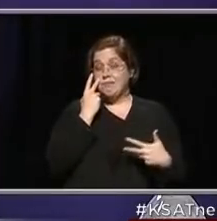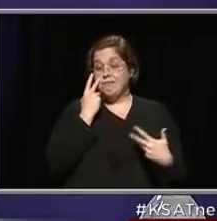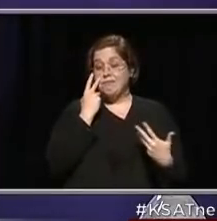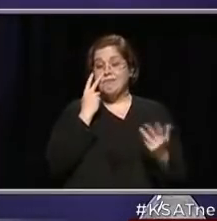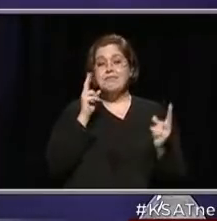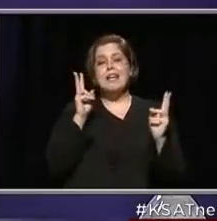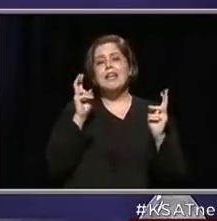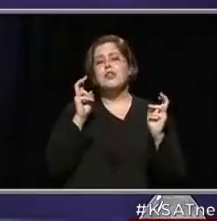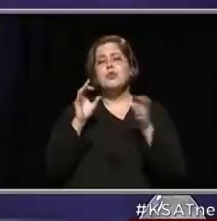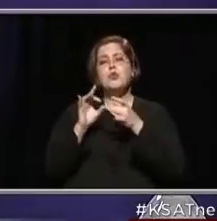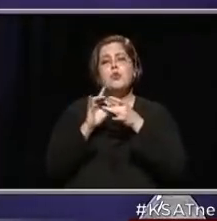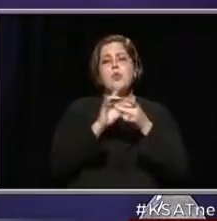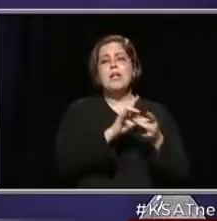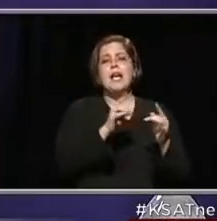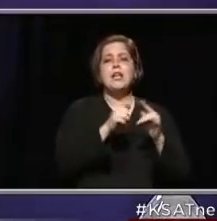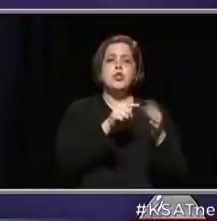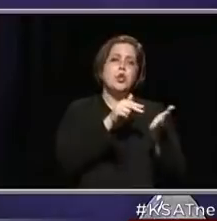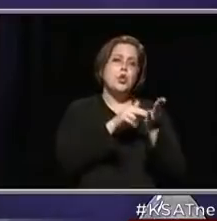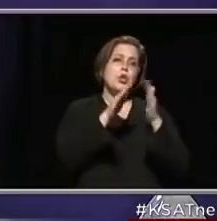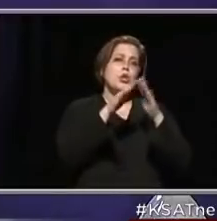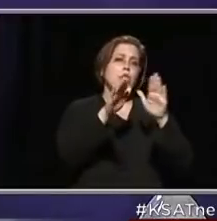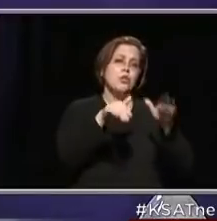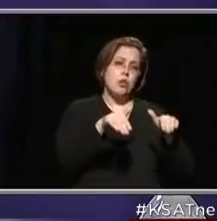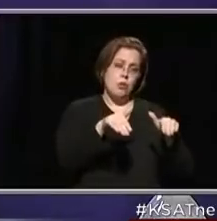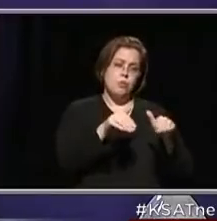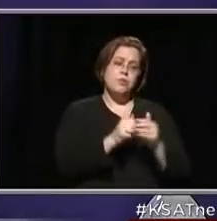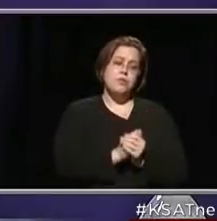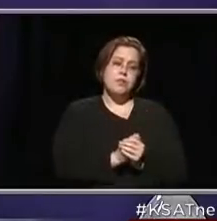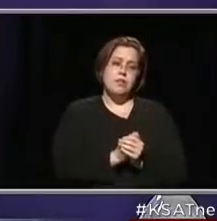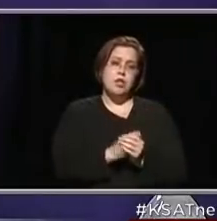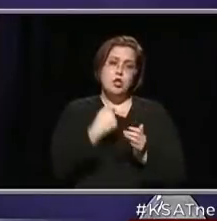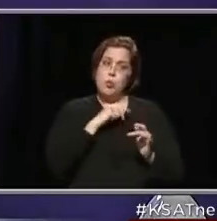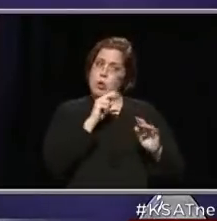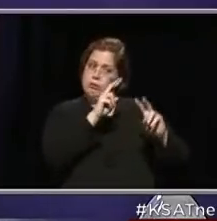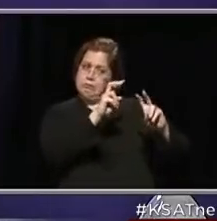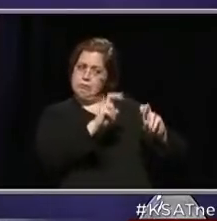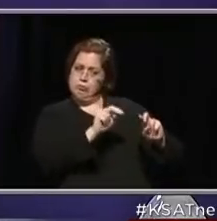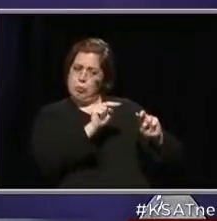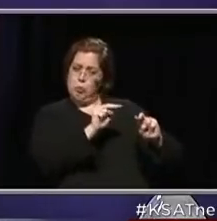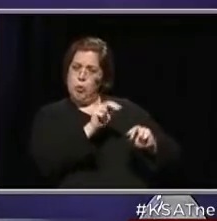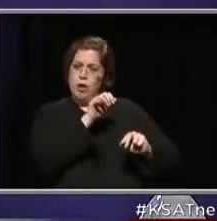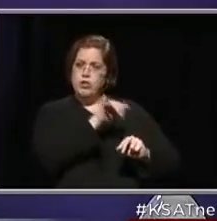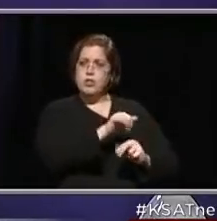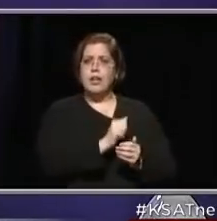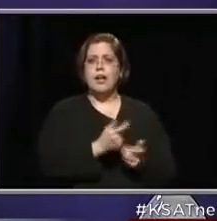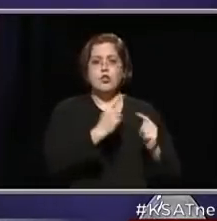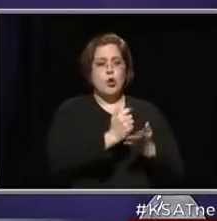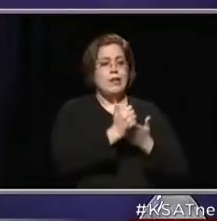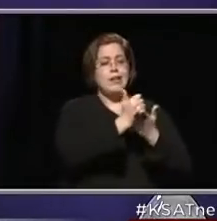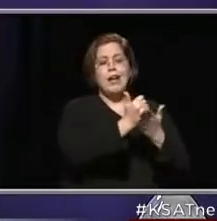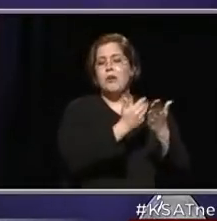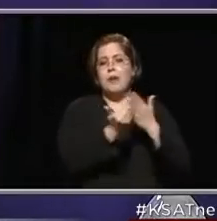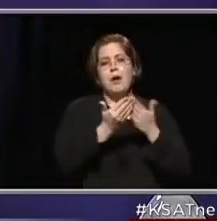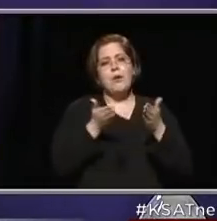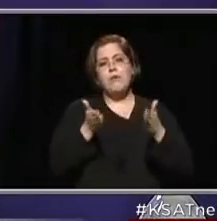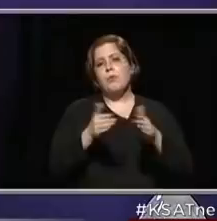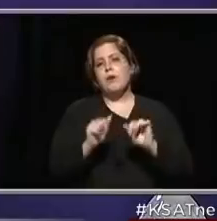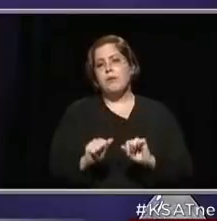issues with our nursing home, and we're keeping a close eye on that and trying to help in every way that we